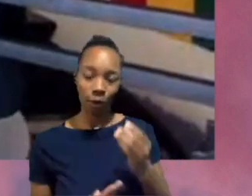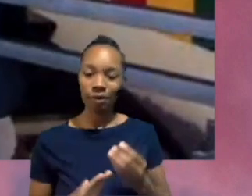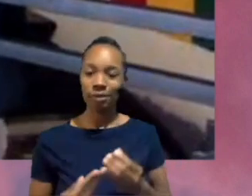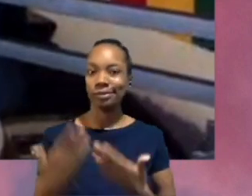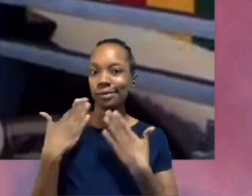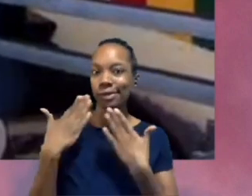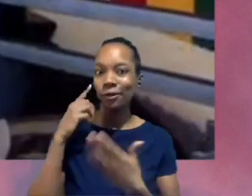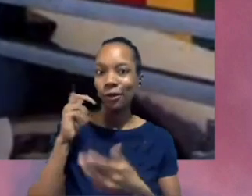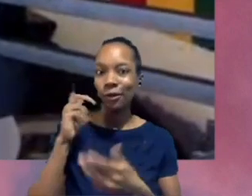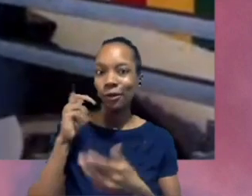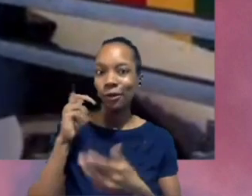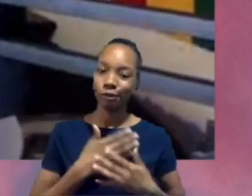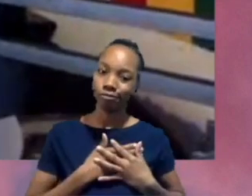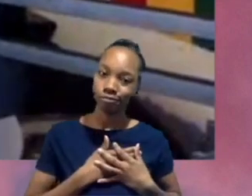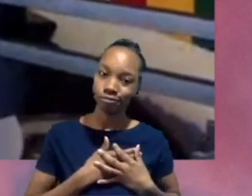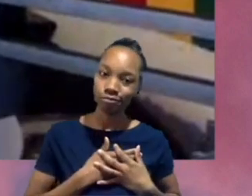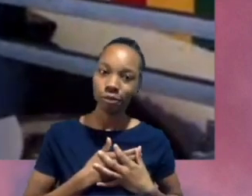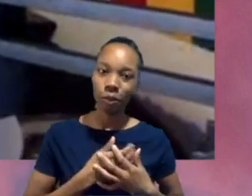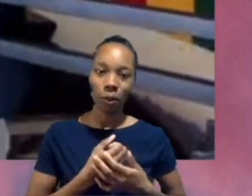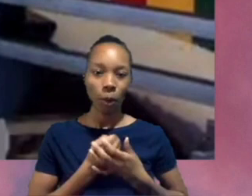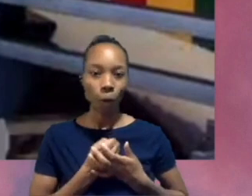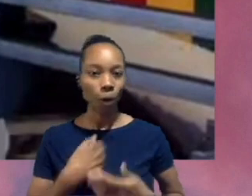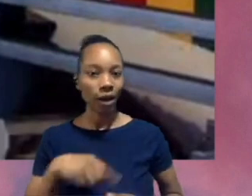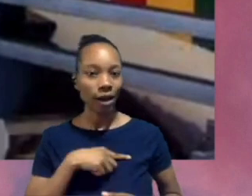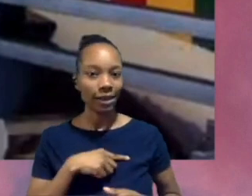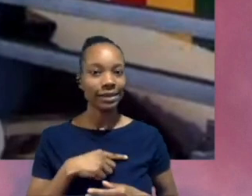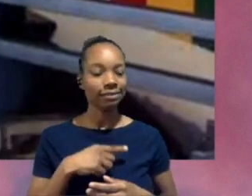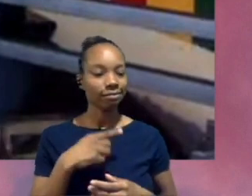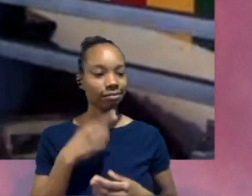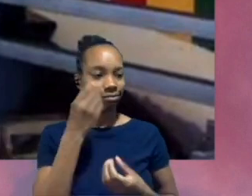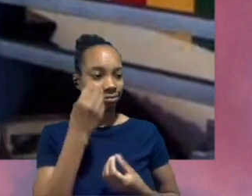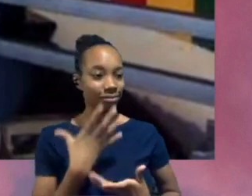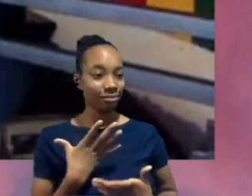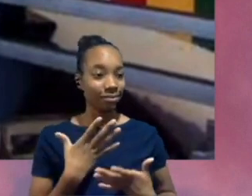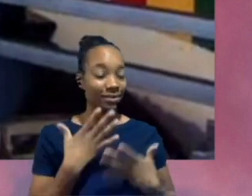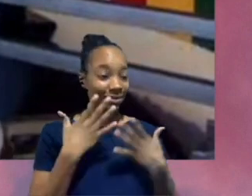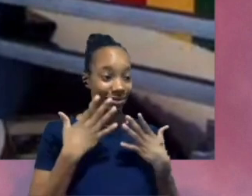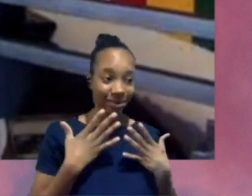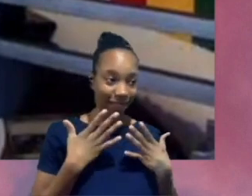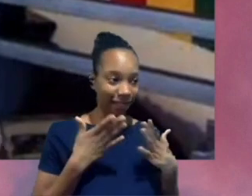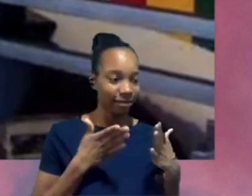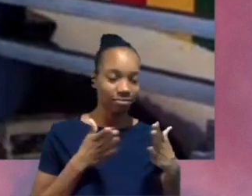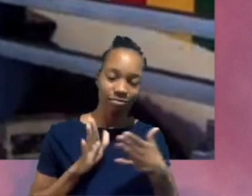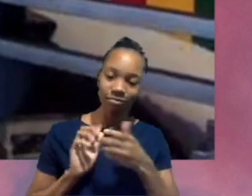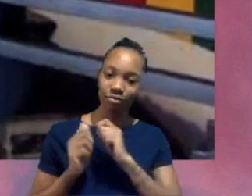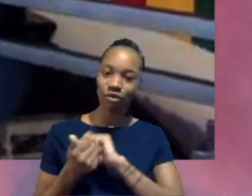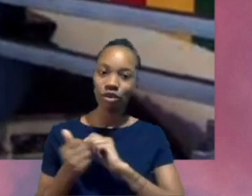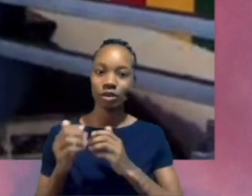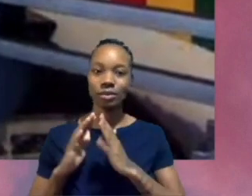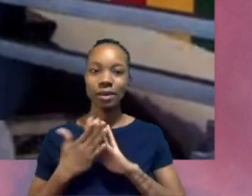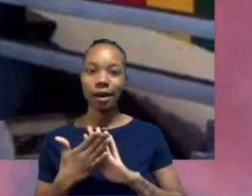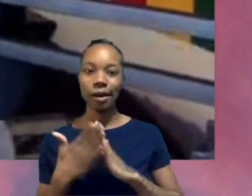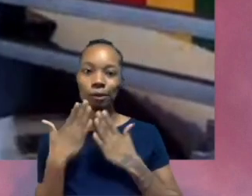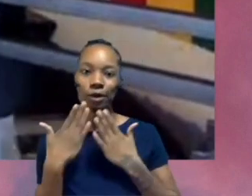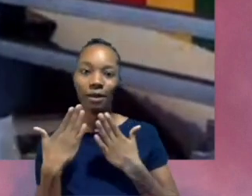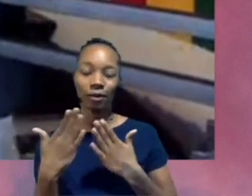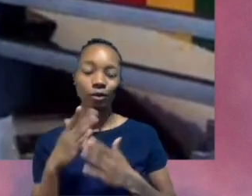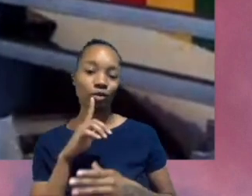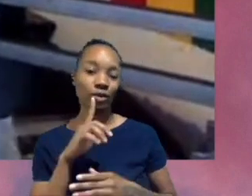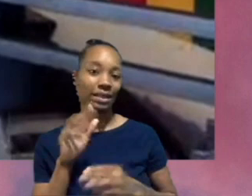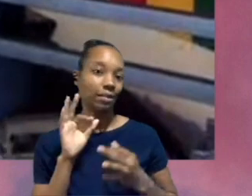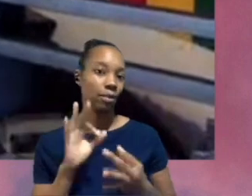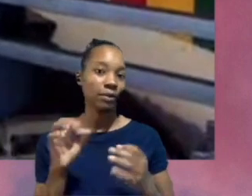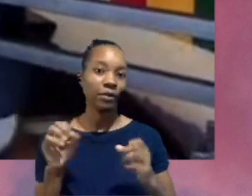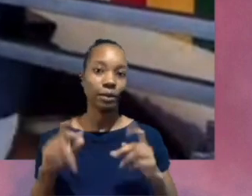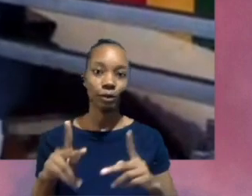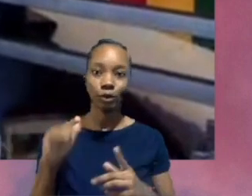know what I'm saying, when we sad to be grateful. I think this is a perfect opportunity to just remind folks, like, why we're having this event, why we